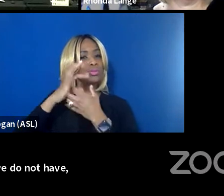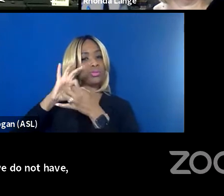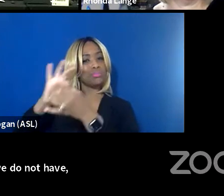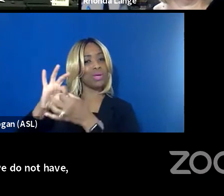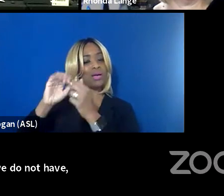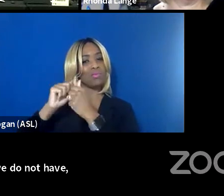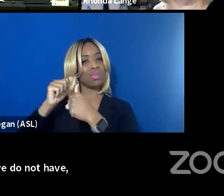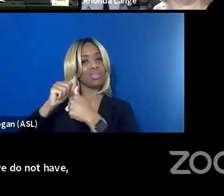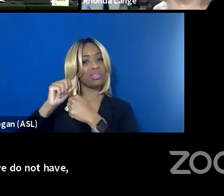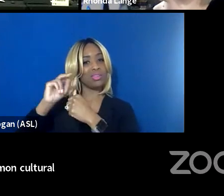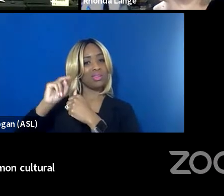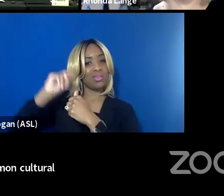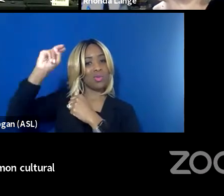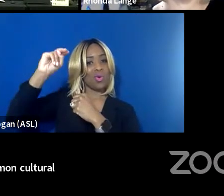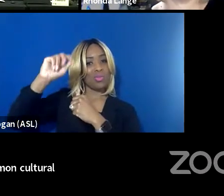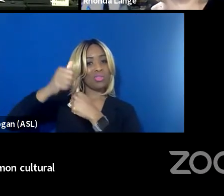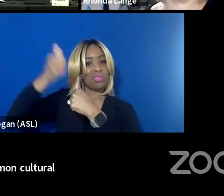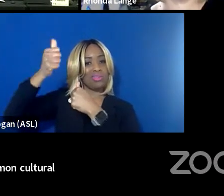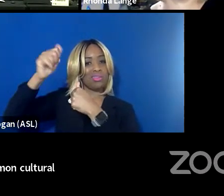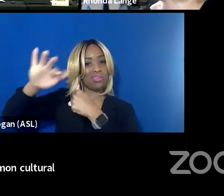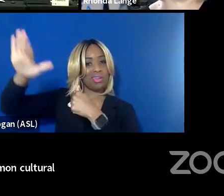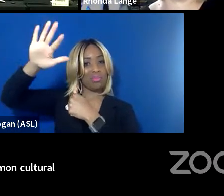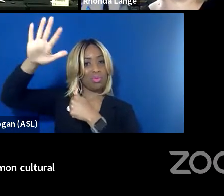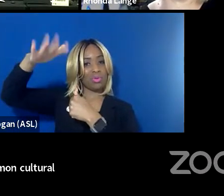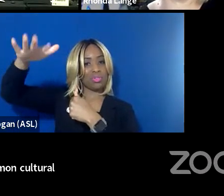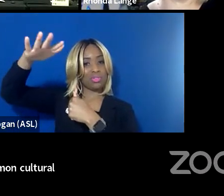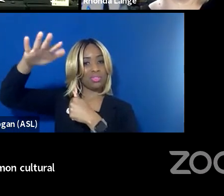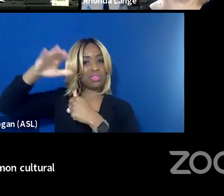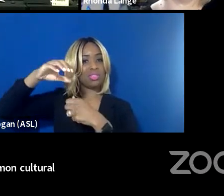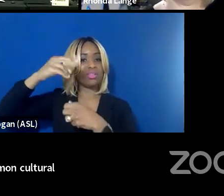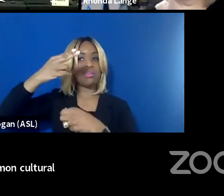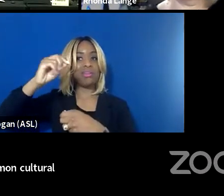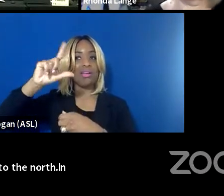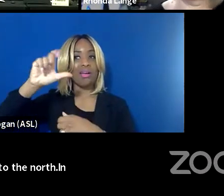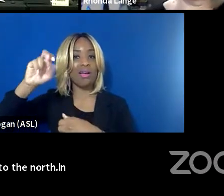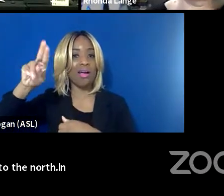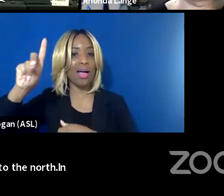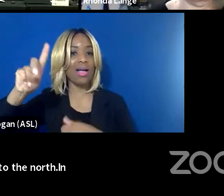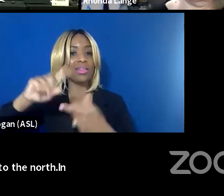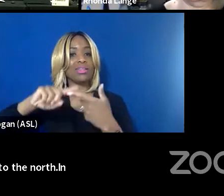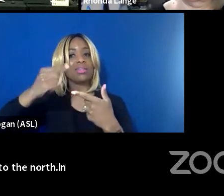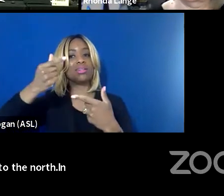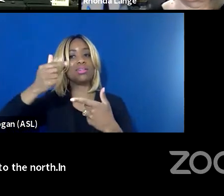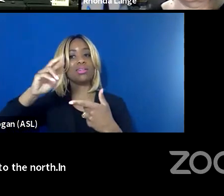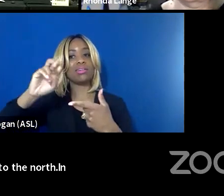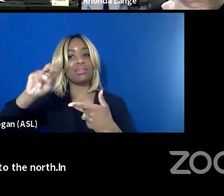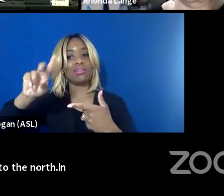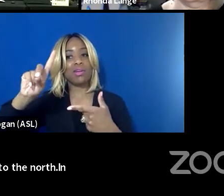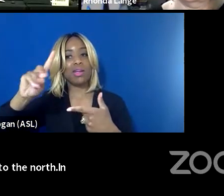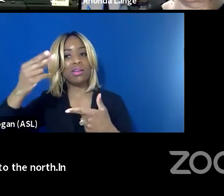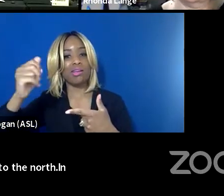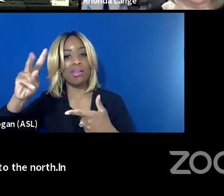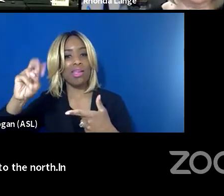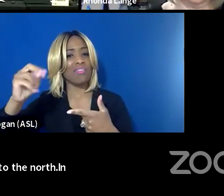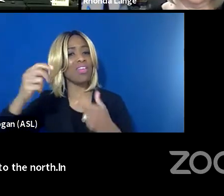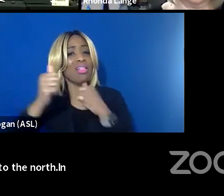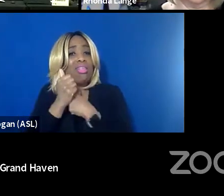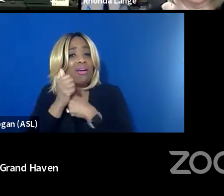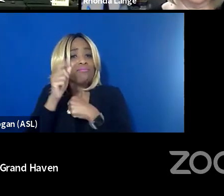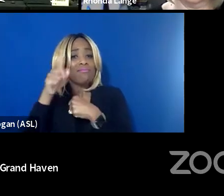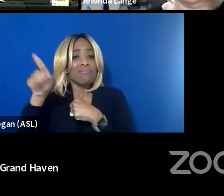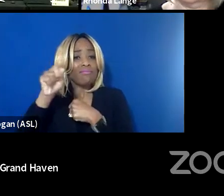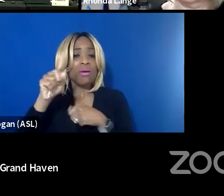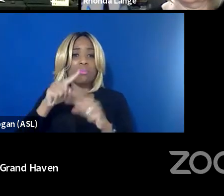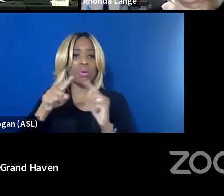our neighbors to the north in the city of Holland and Grand Haven. And we love our neighbors, but we